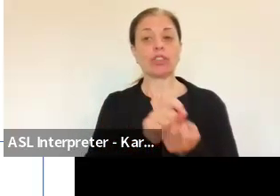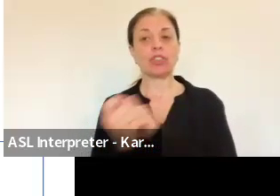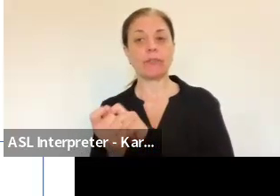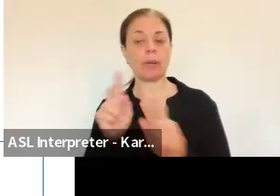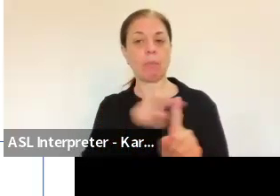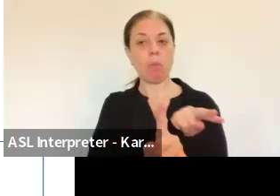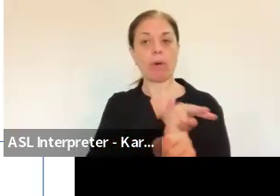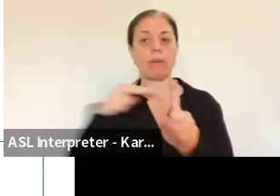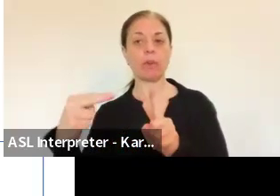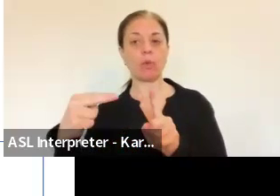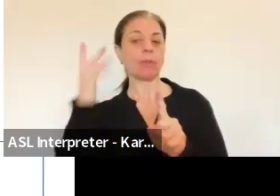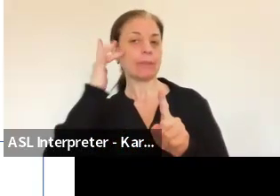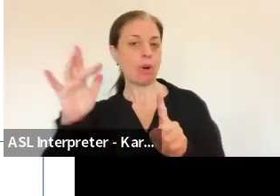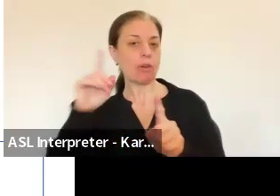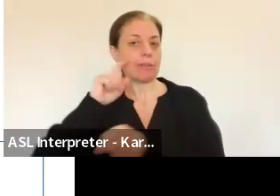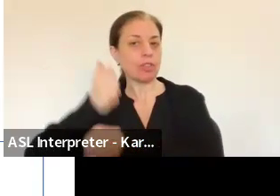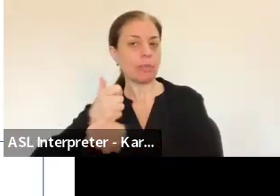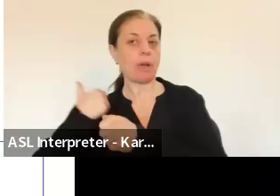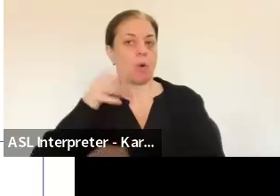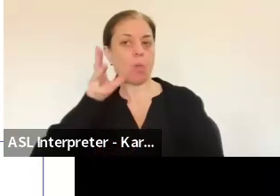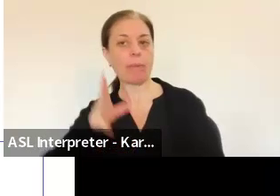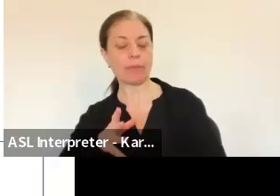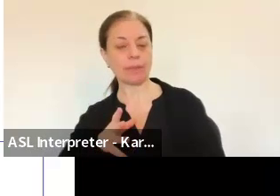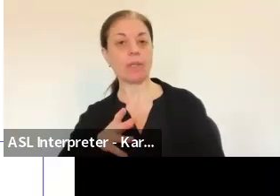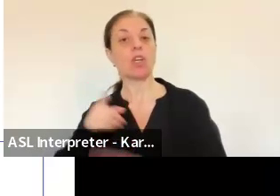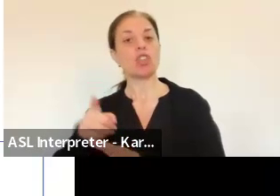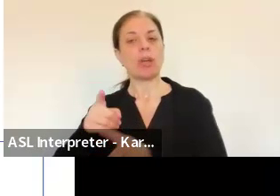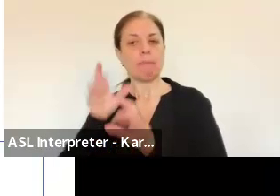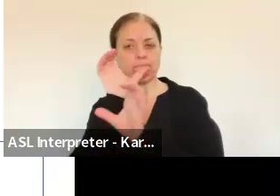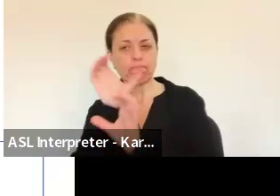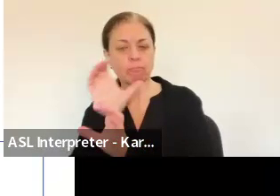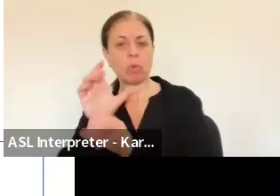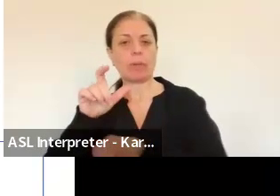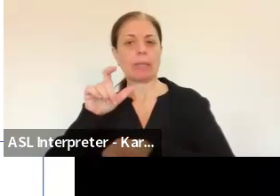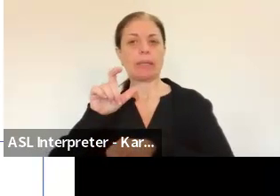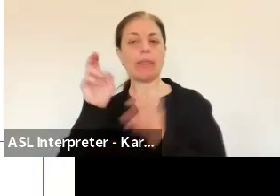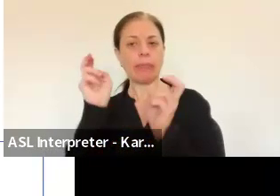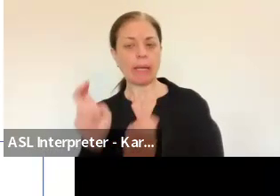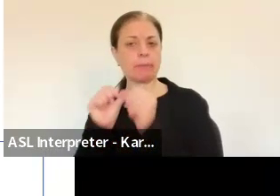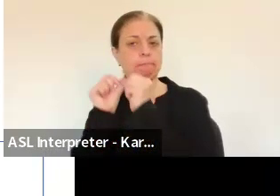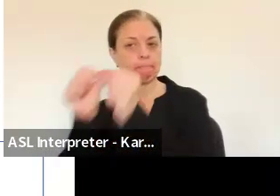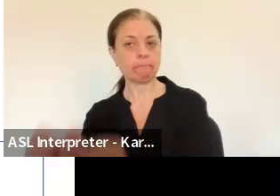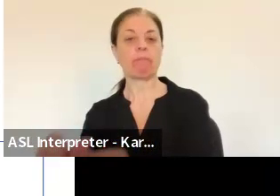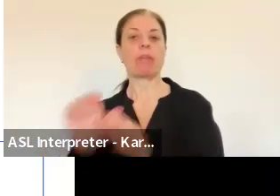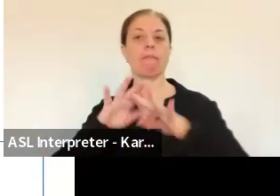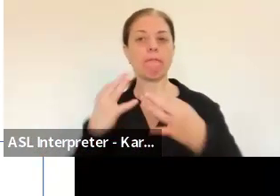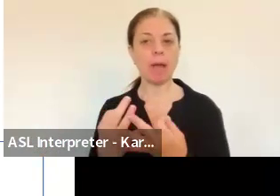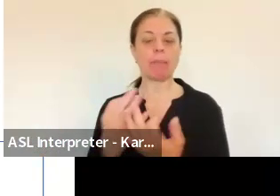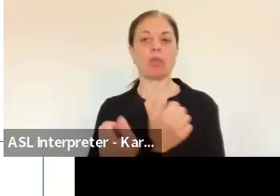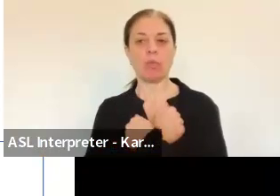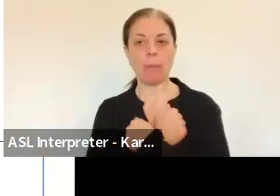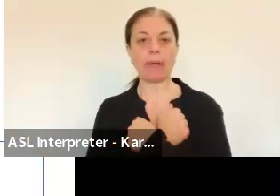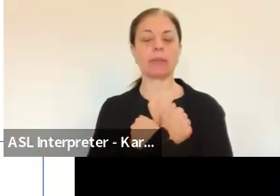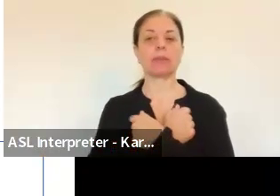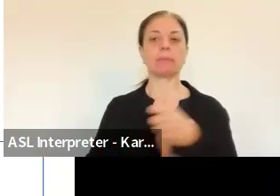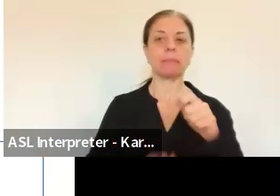point of view to a smart and determined young woman, she explores timeless themes of family, romance, and